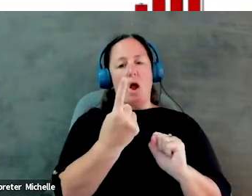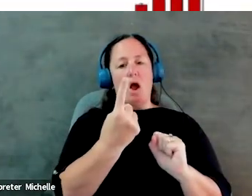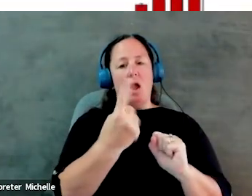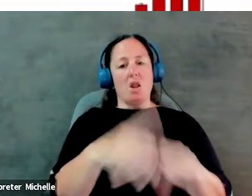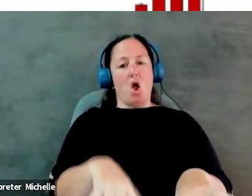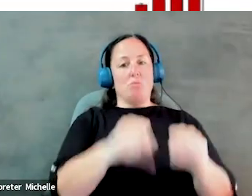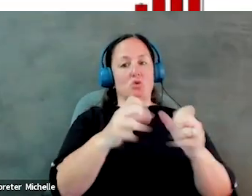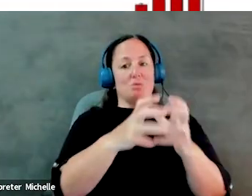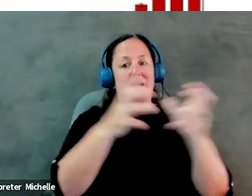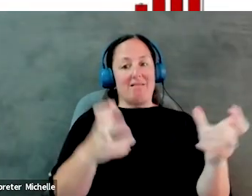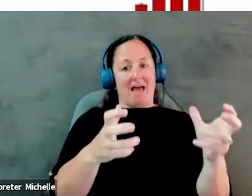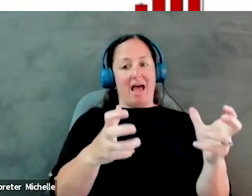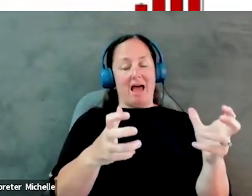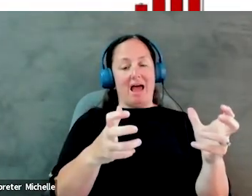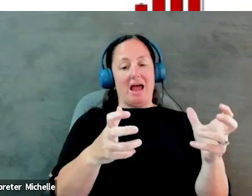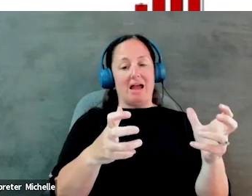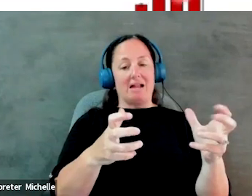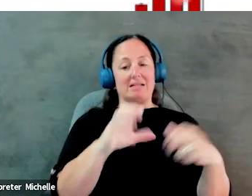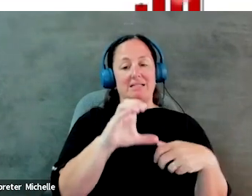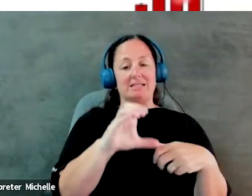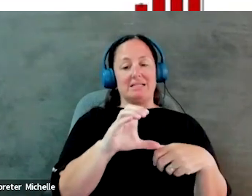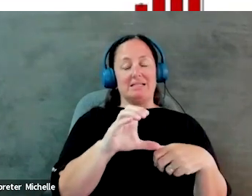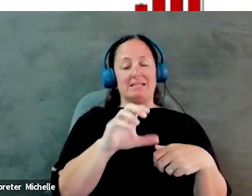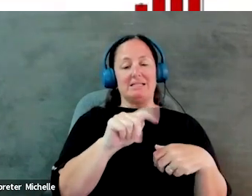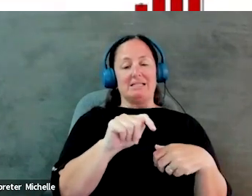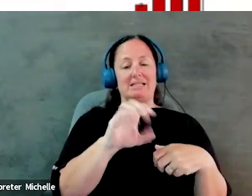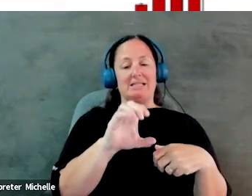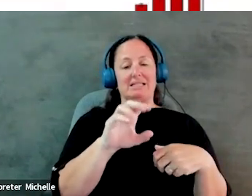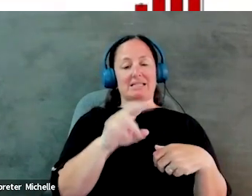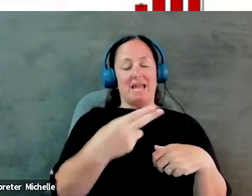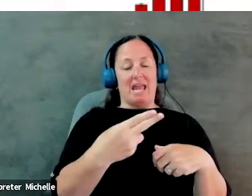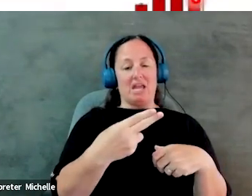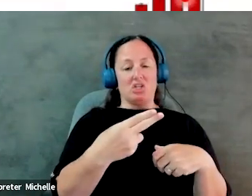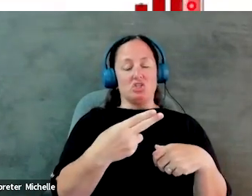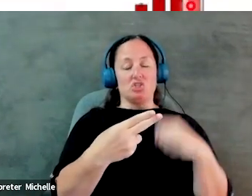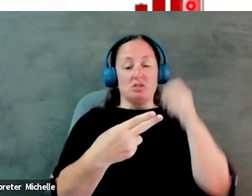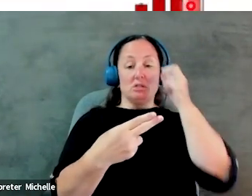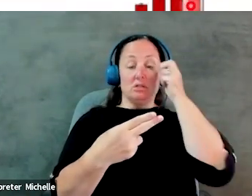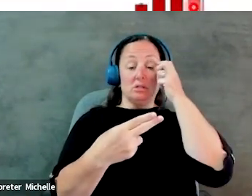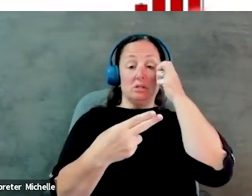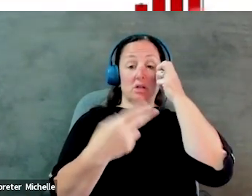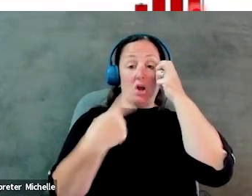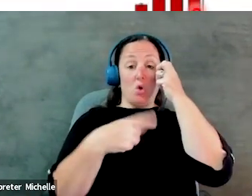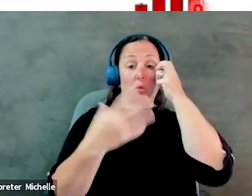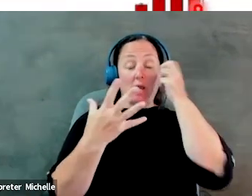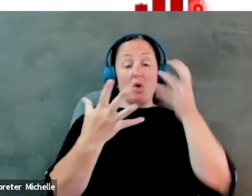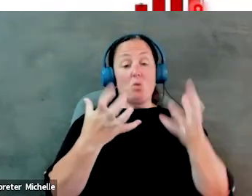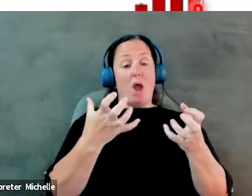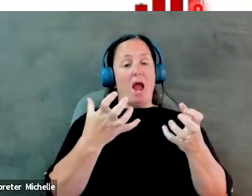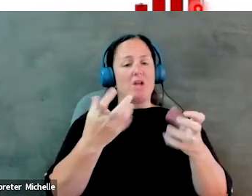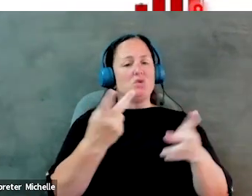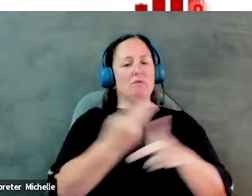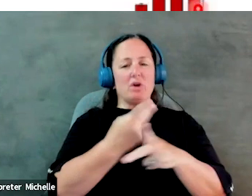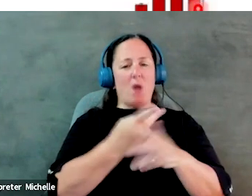that absorbs a lot. This is TT40, TCH. And what we want to